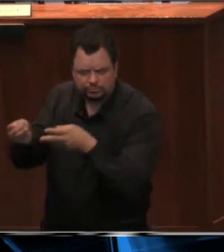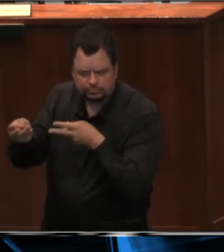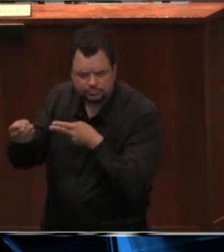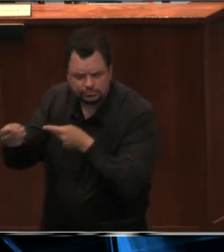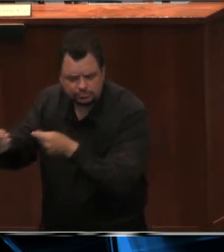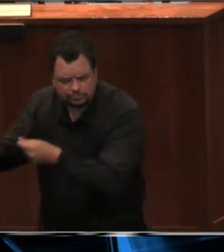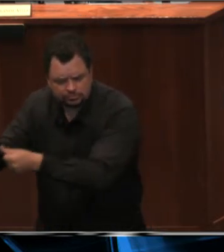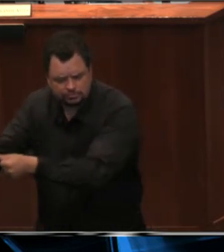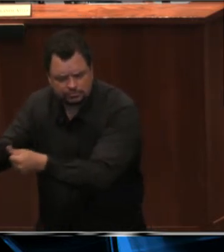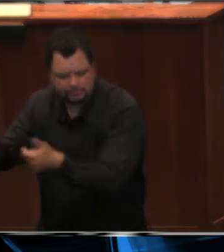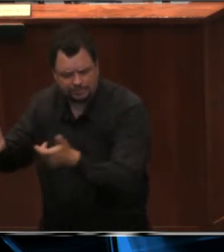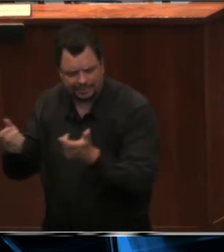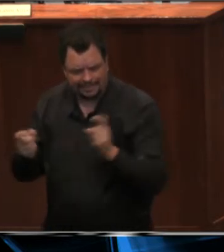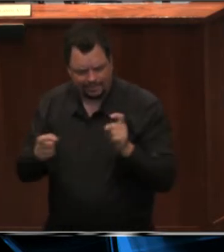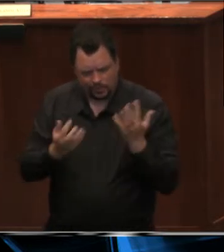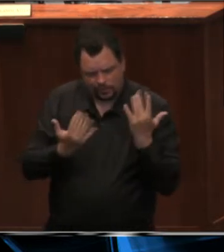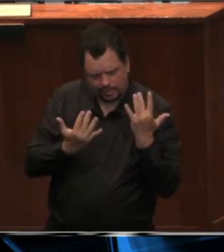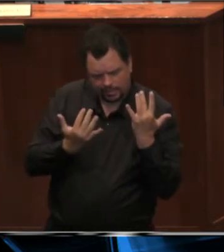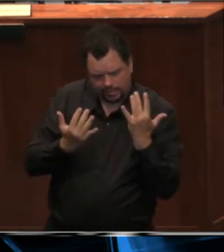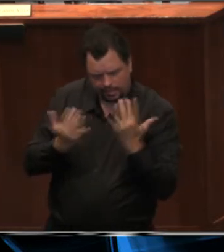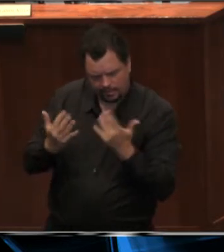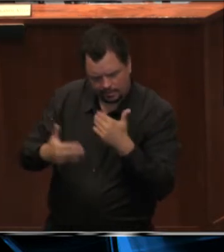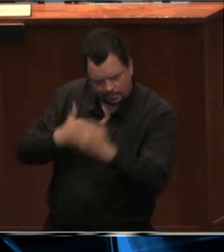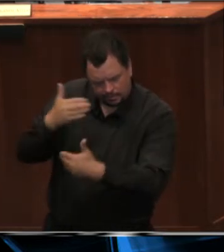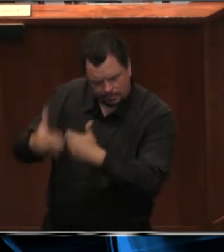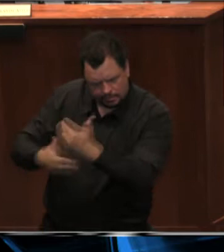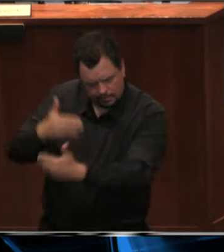possible. And so with that,